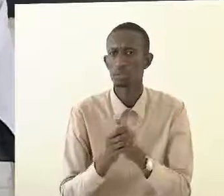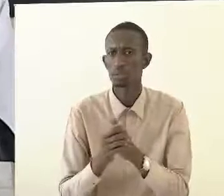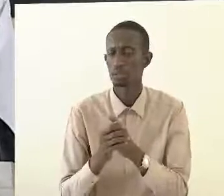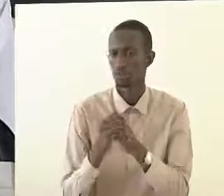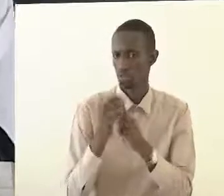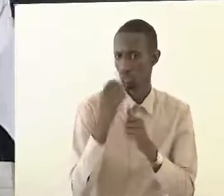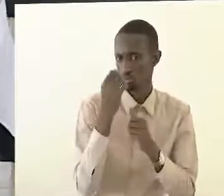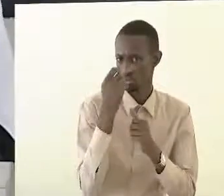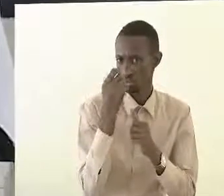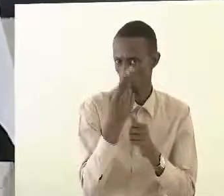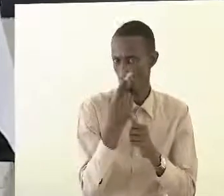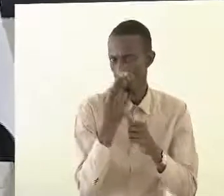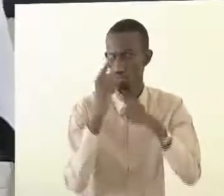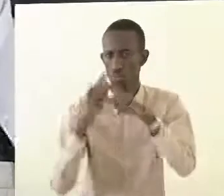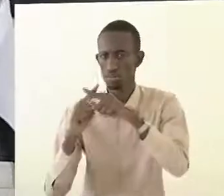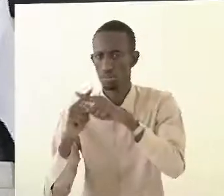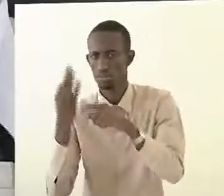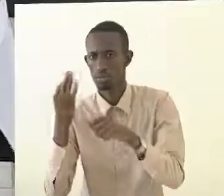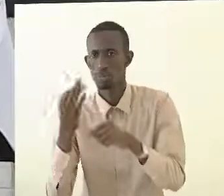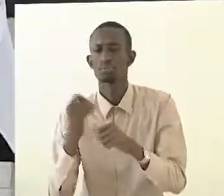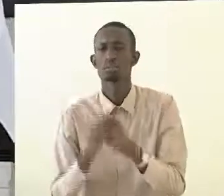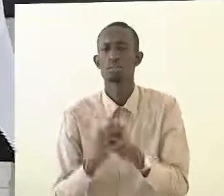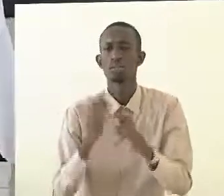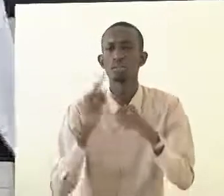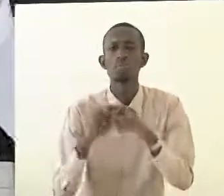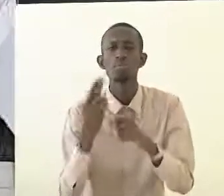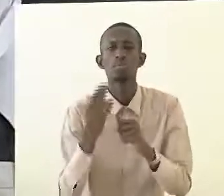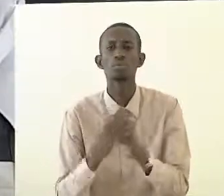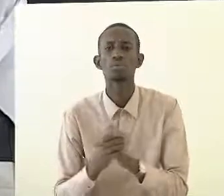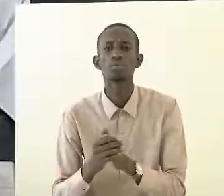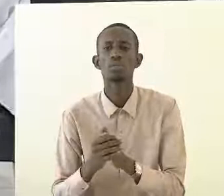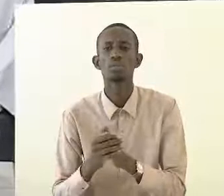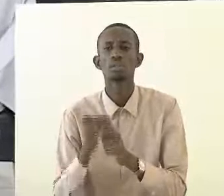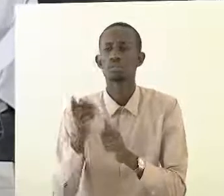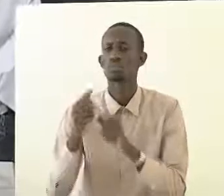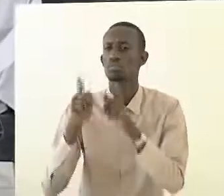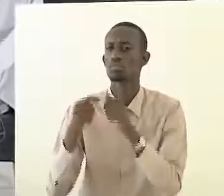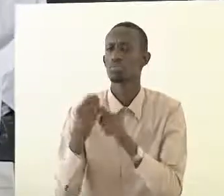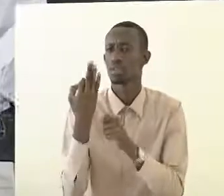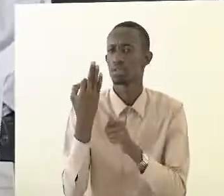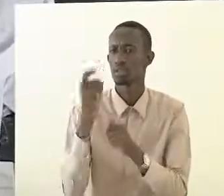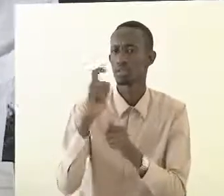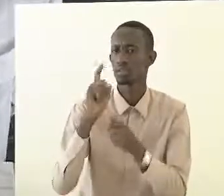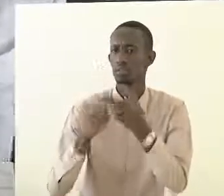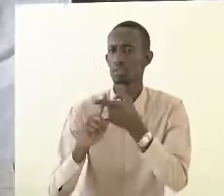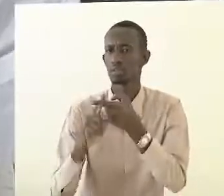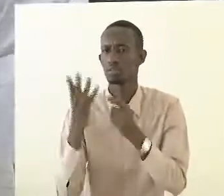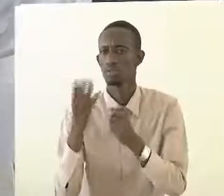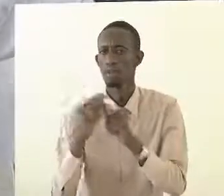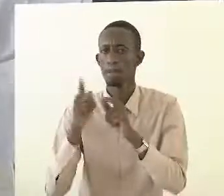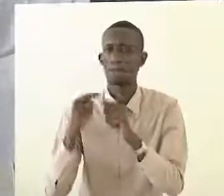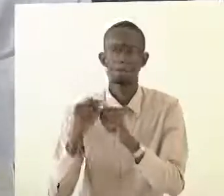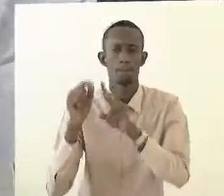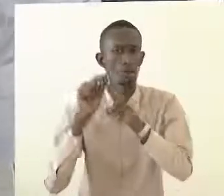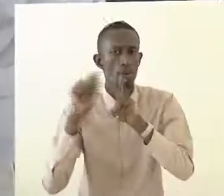times 3, times 2. This is 3x plus 4. Then times square root